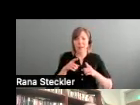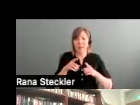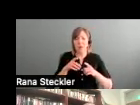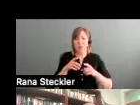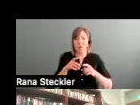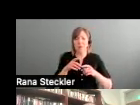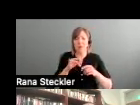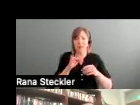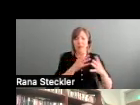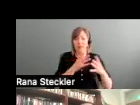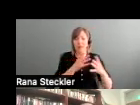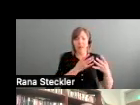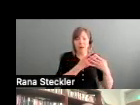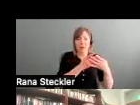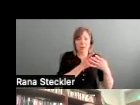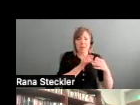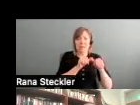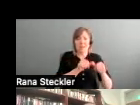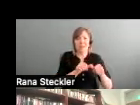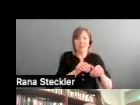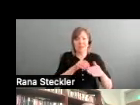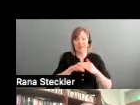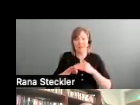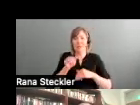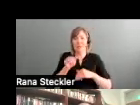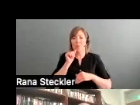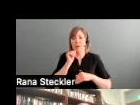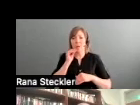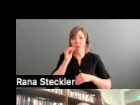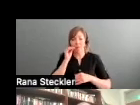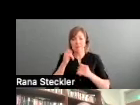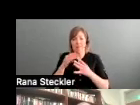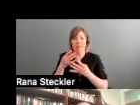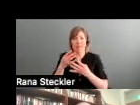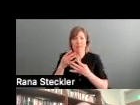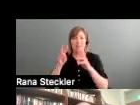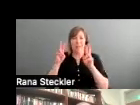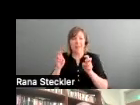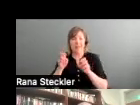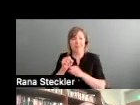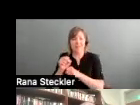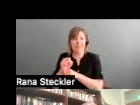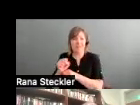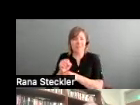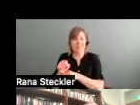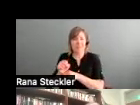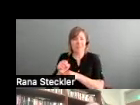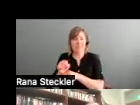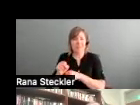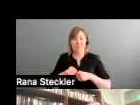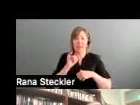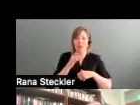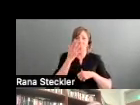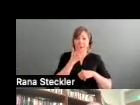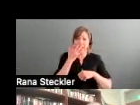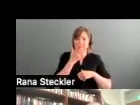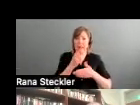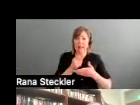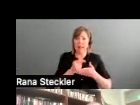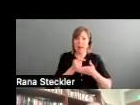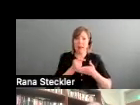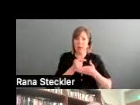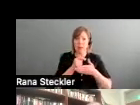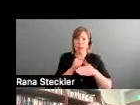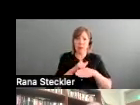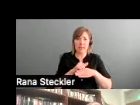of carcerality into the private home. So these racist therapeutic practices